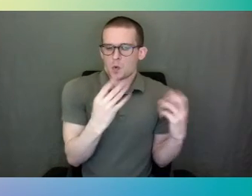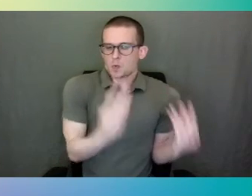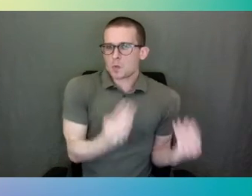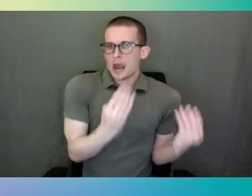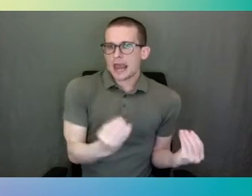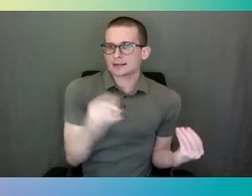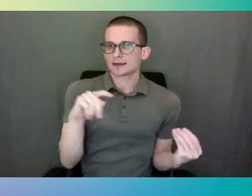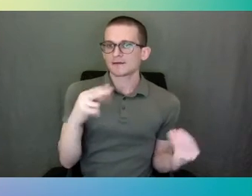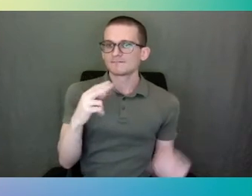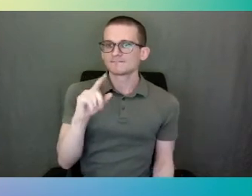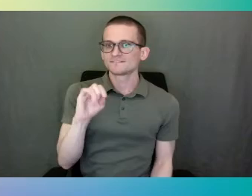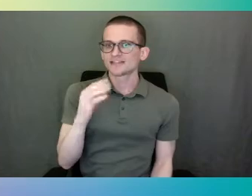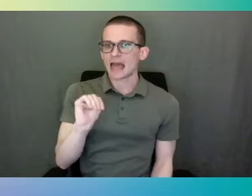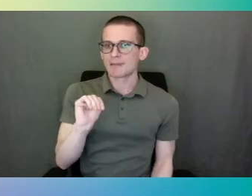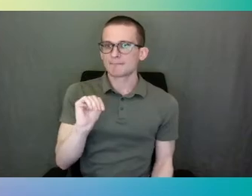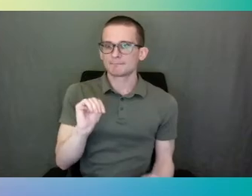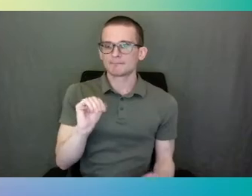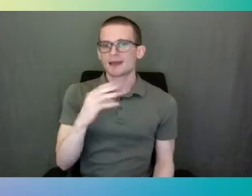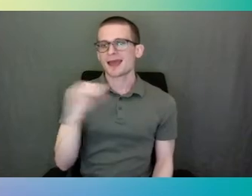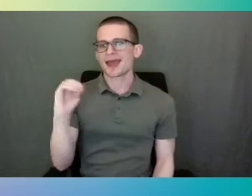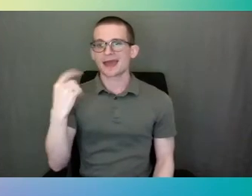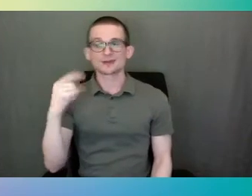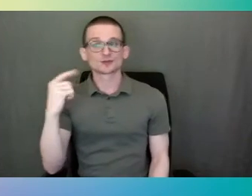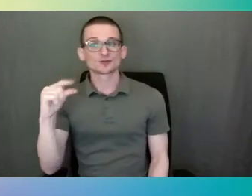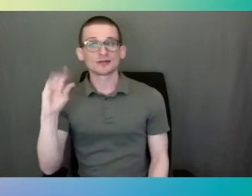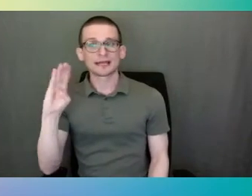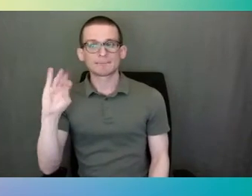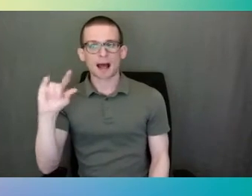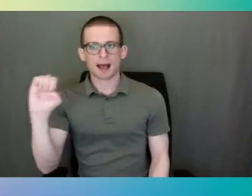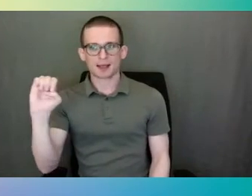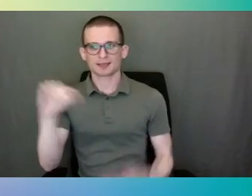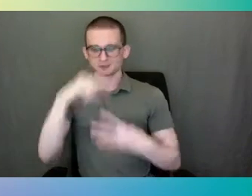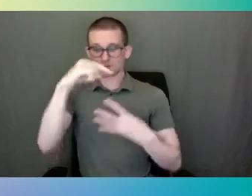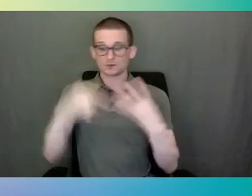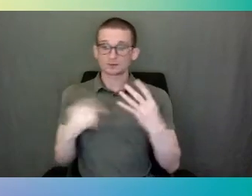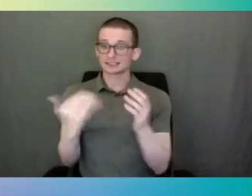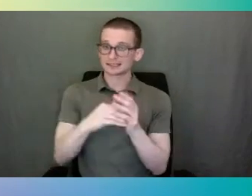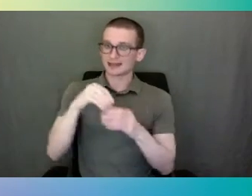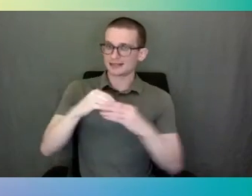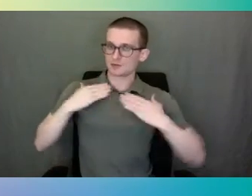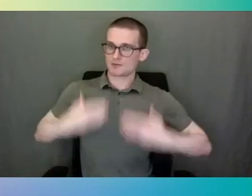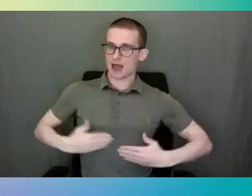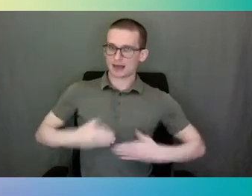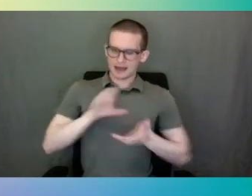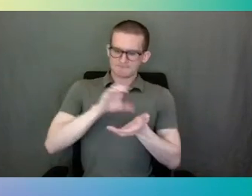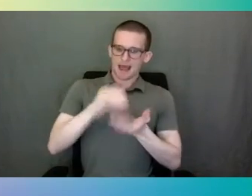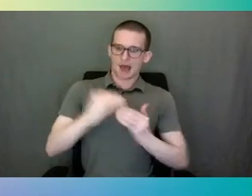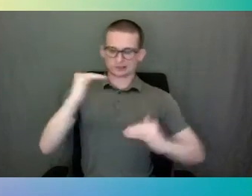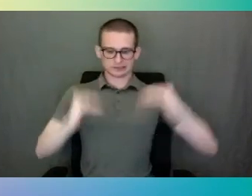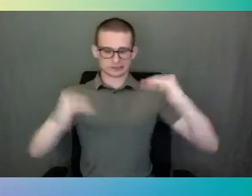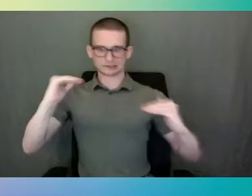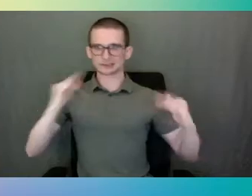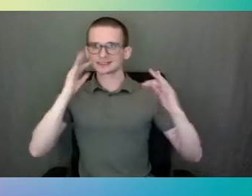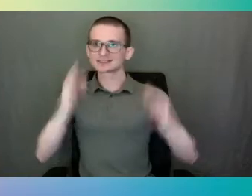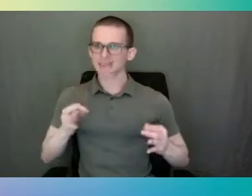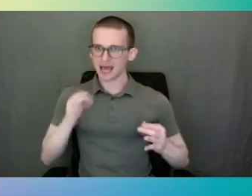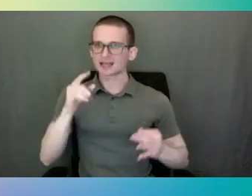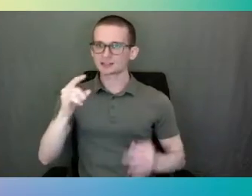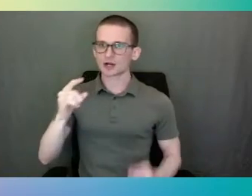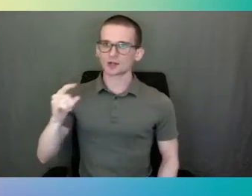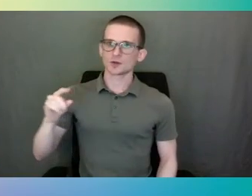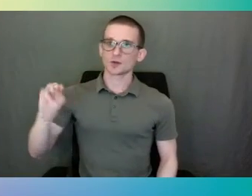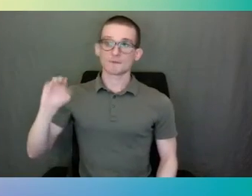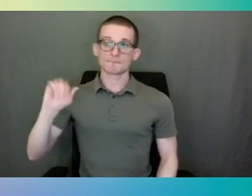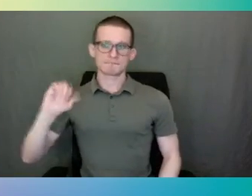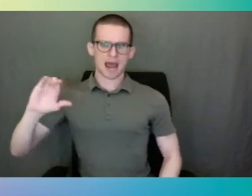and green bile. So the balance of those in the body, again, determined if you were masculine or feminine. Of course, the